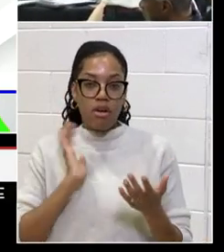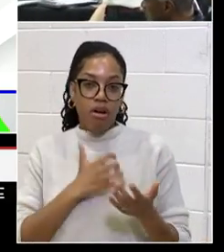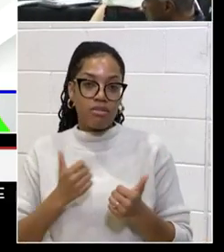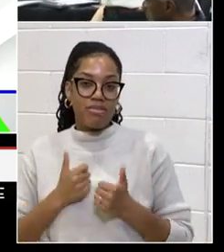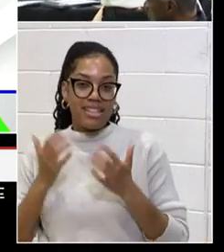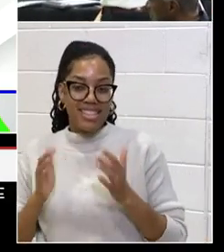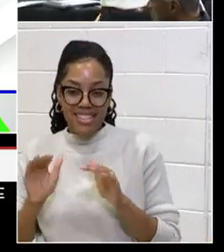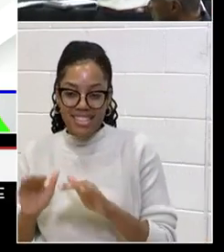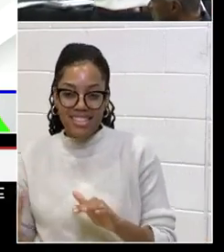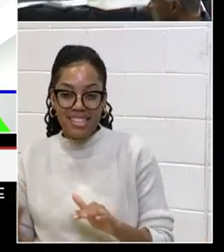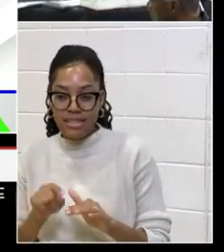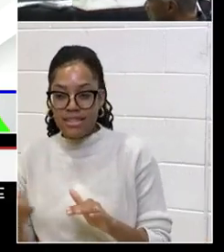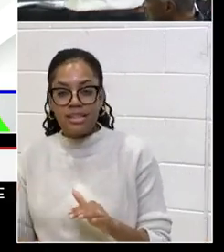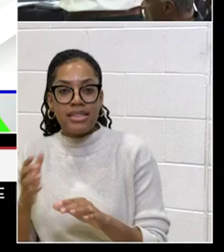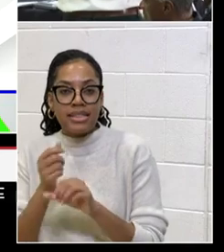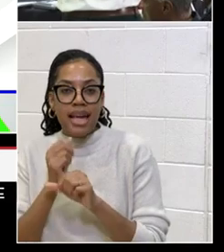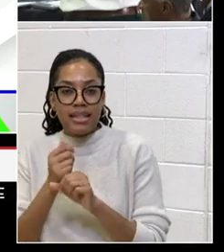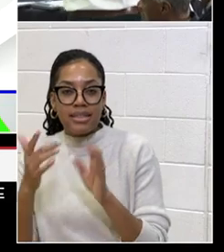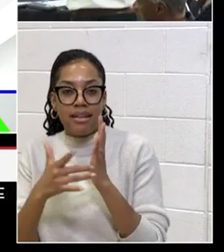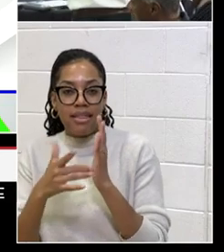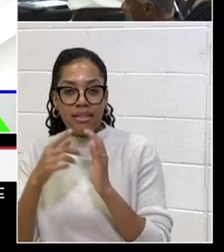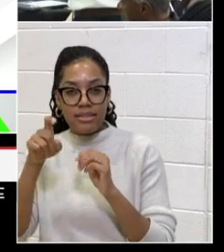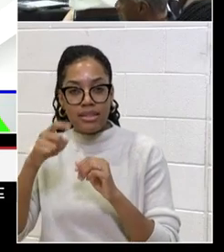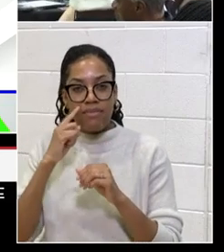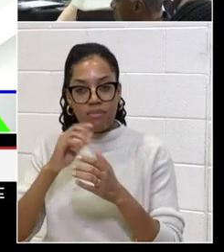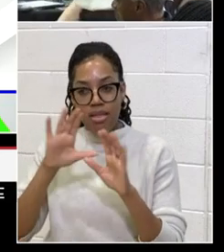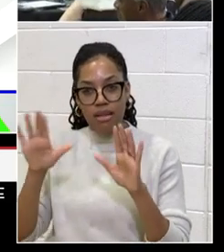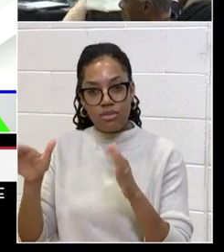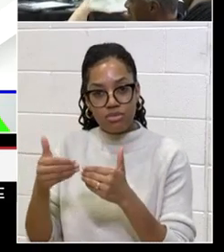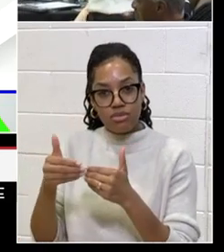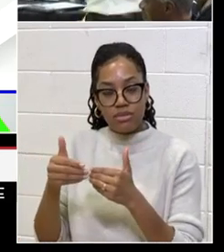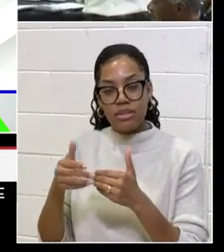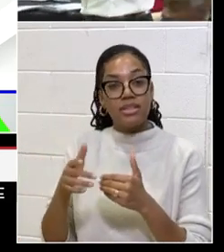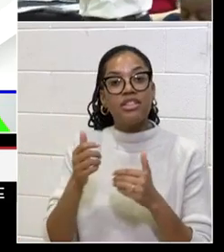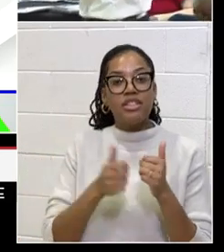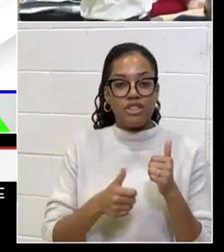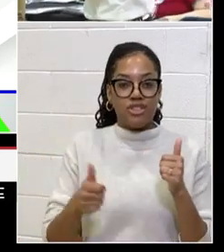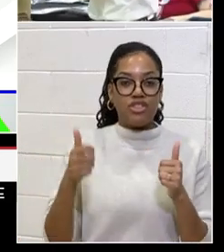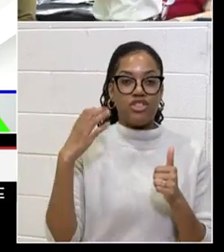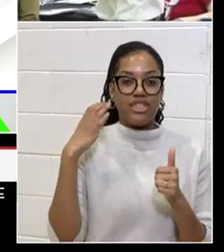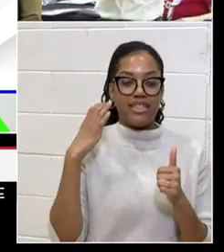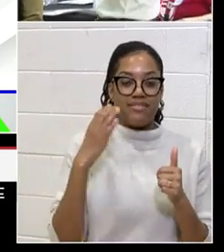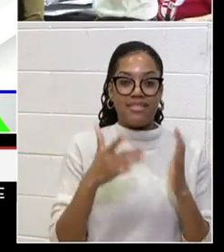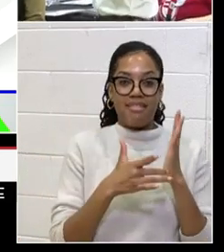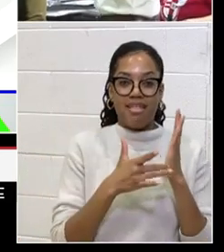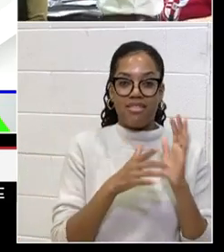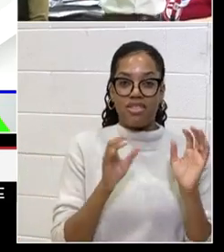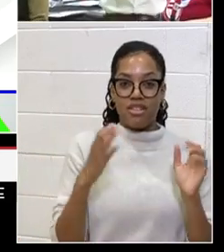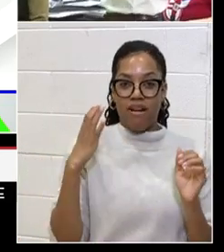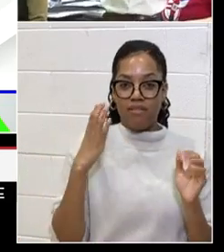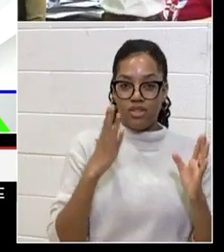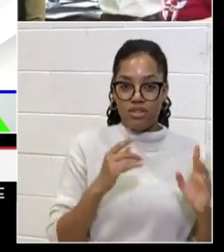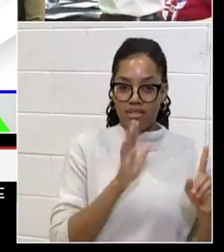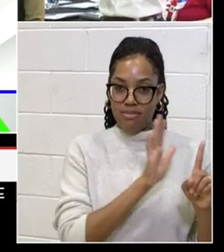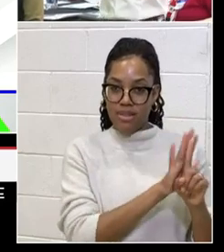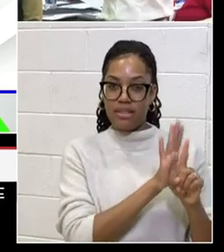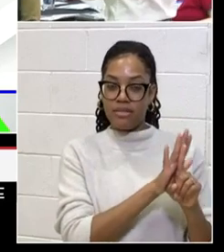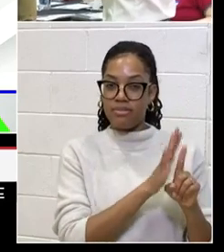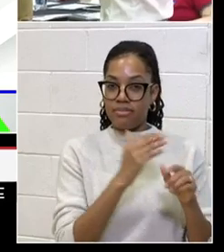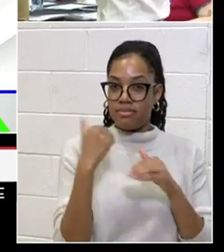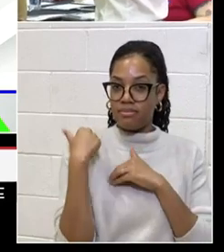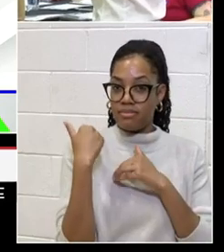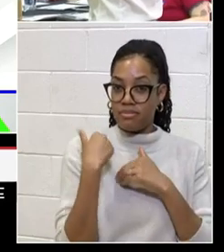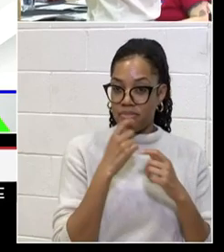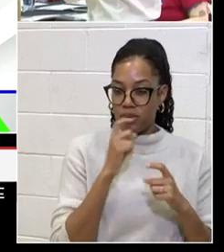getting the technology that they need in the classrooms. That's the job of the Office of the Chief Technology Officer. You saw earlier a slide up here that said that